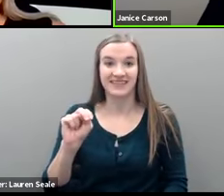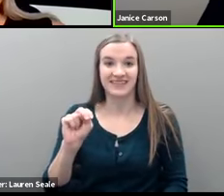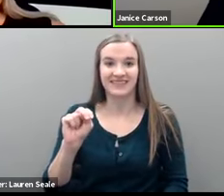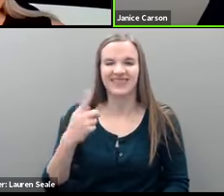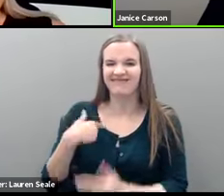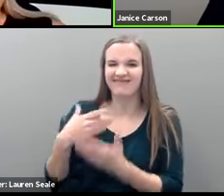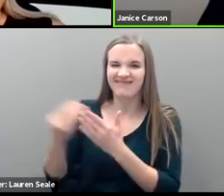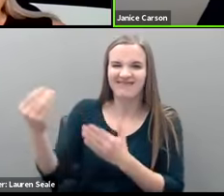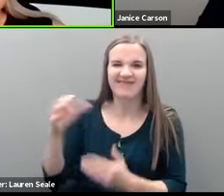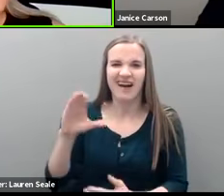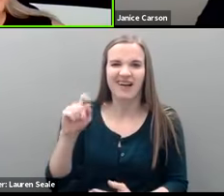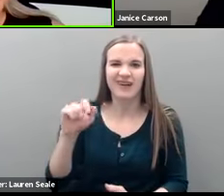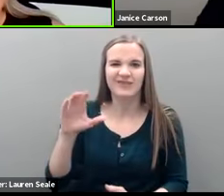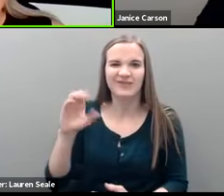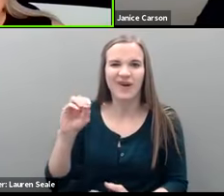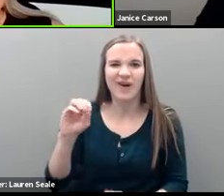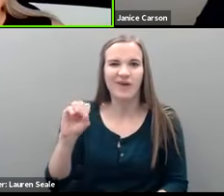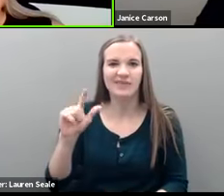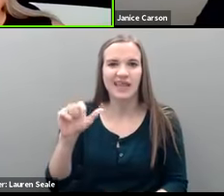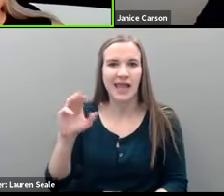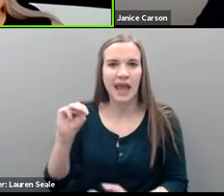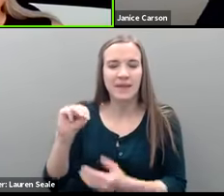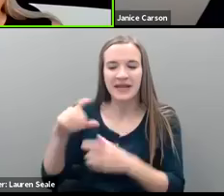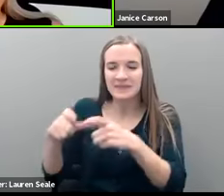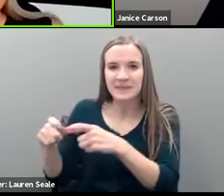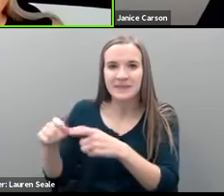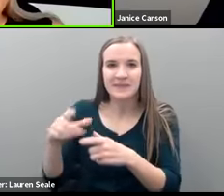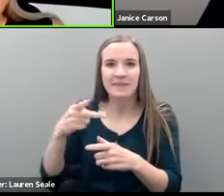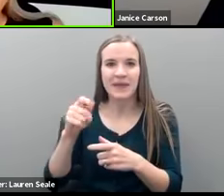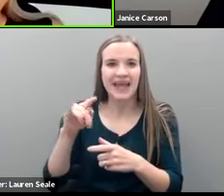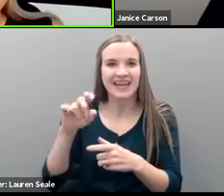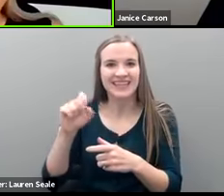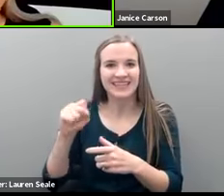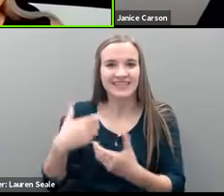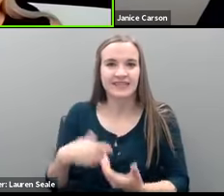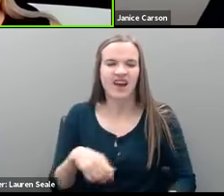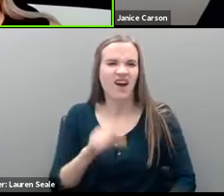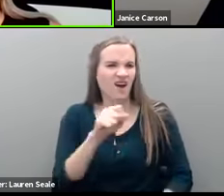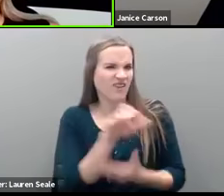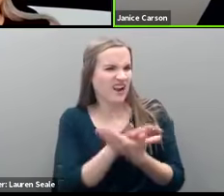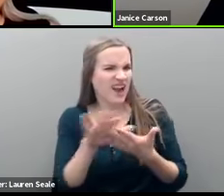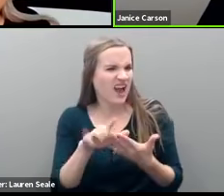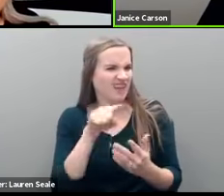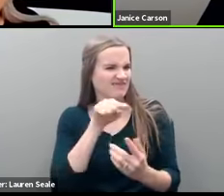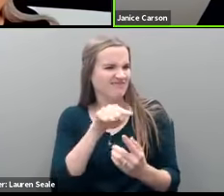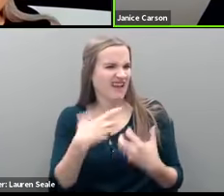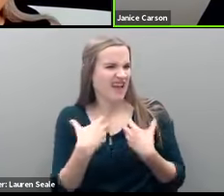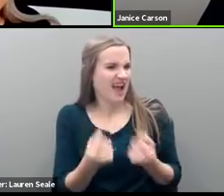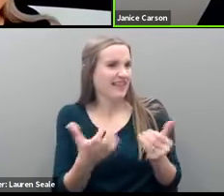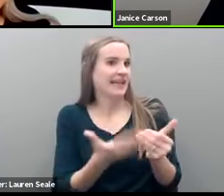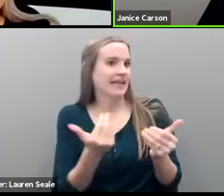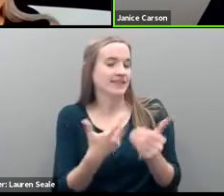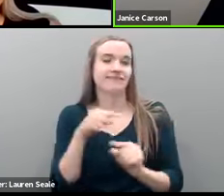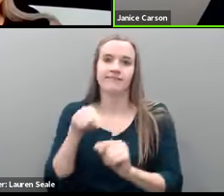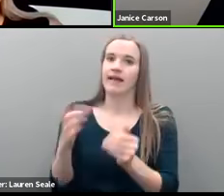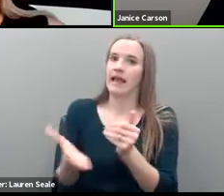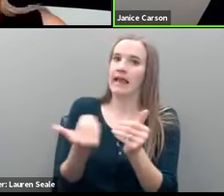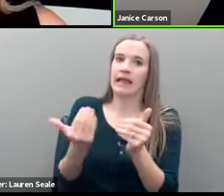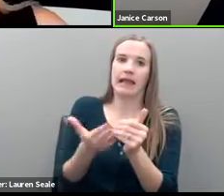Costco. Oh, I love those salmon patties from Costco. They're healthy and easy. The easy, easy.